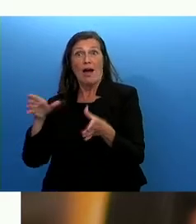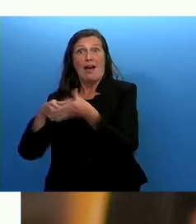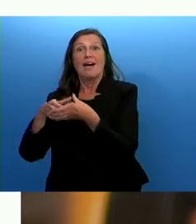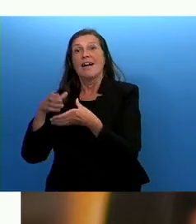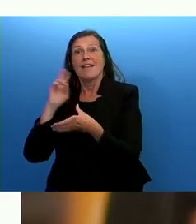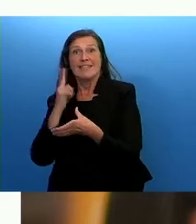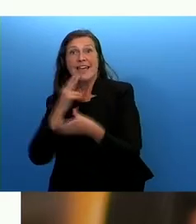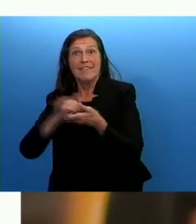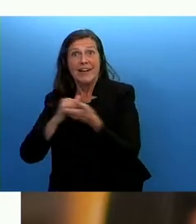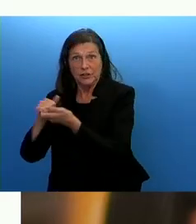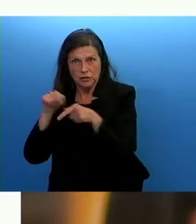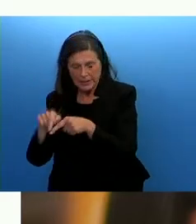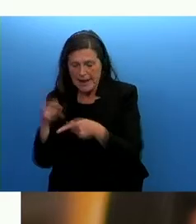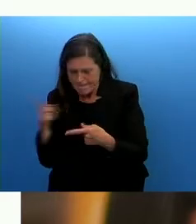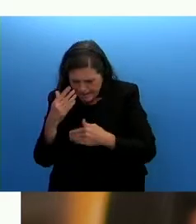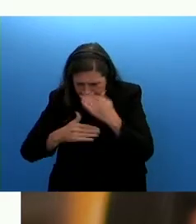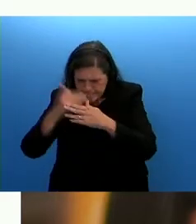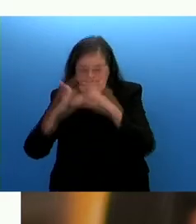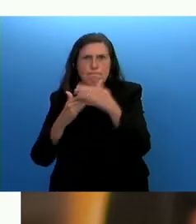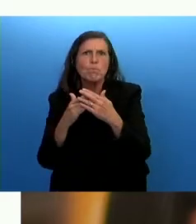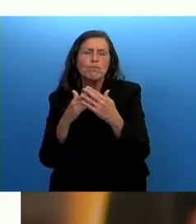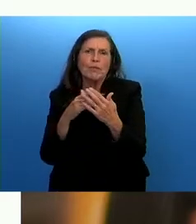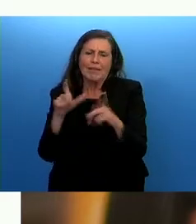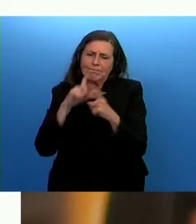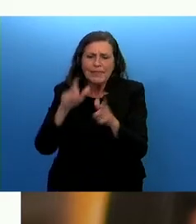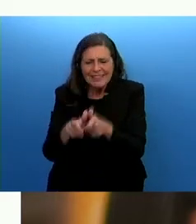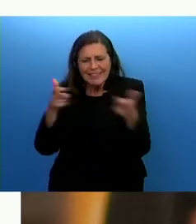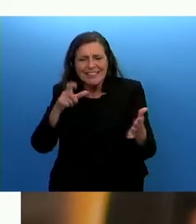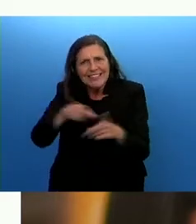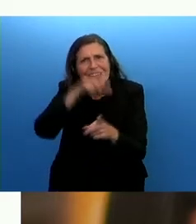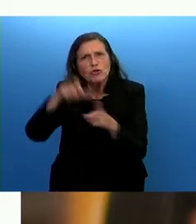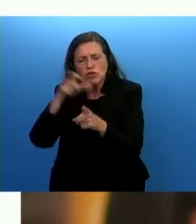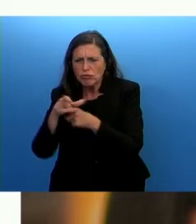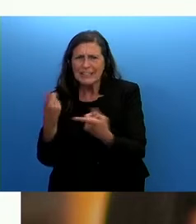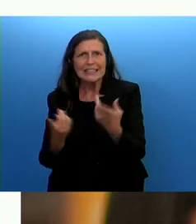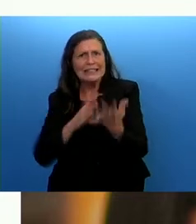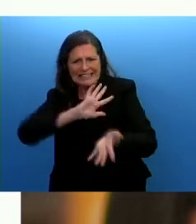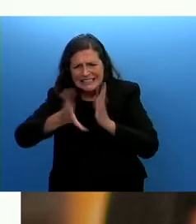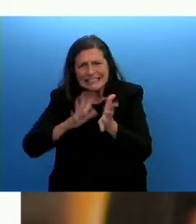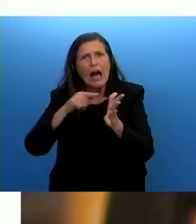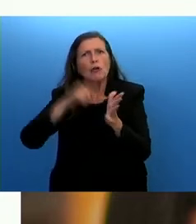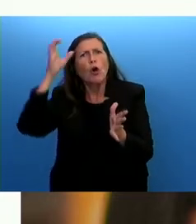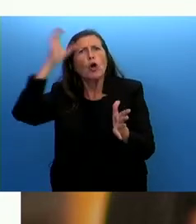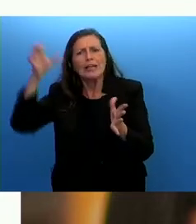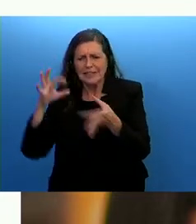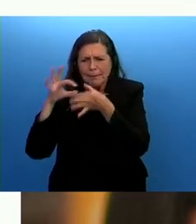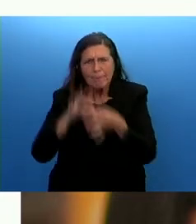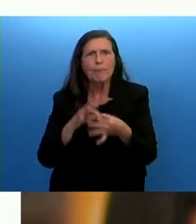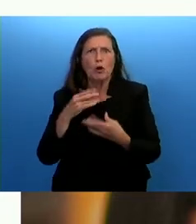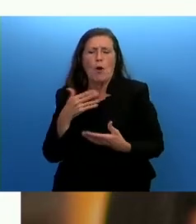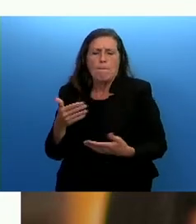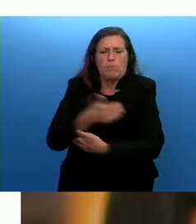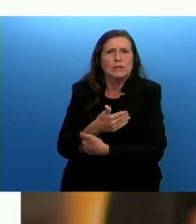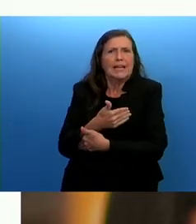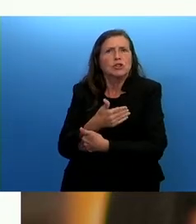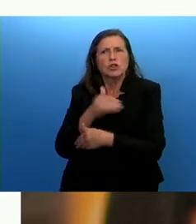special edition of the Dictionary of Honduran Sign Language with new signs for protection concepts. In Chile,